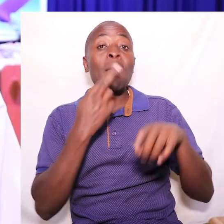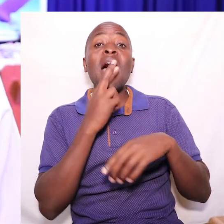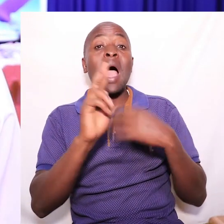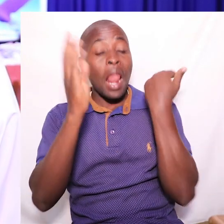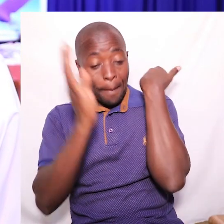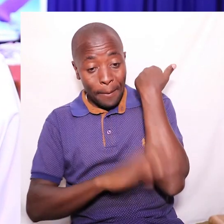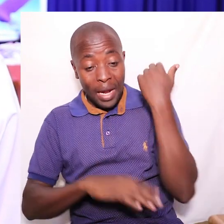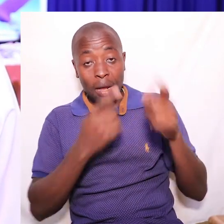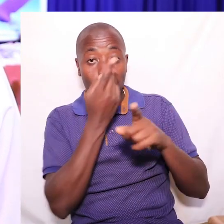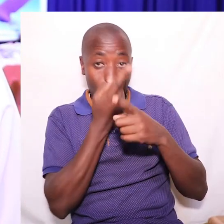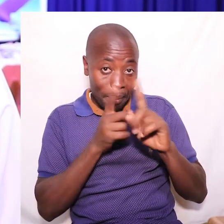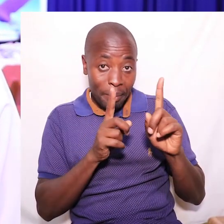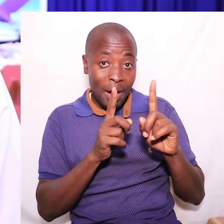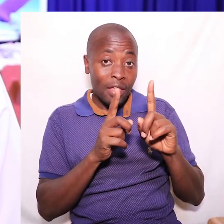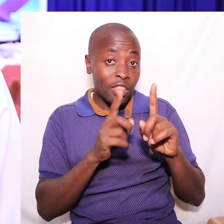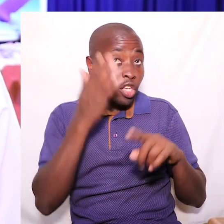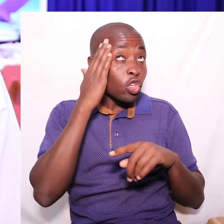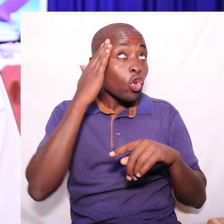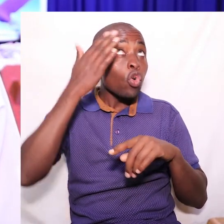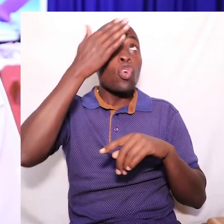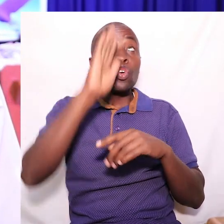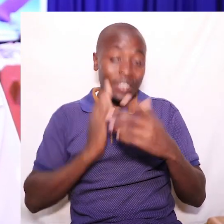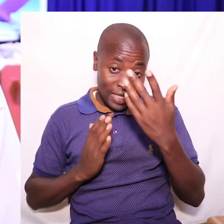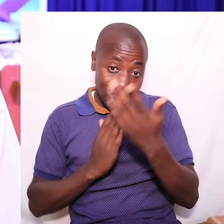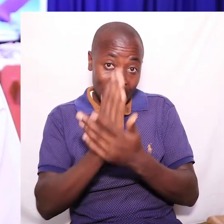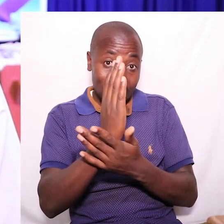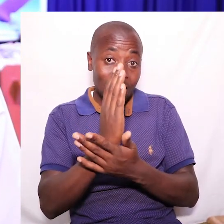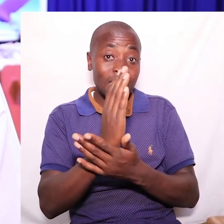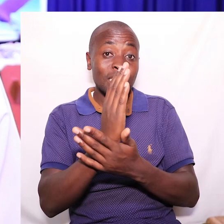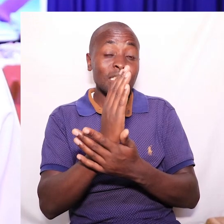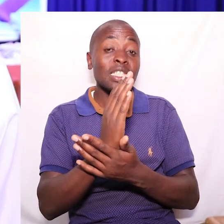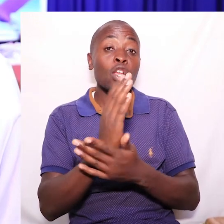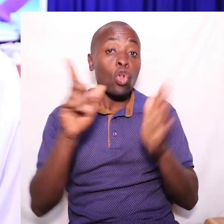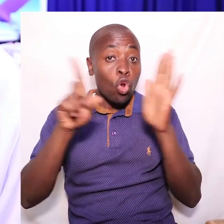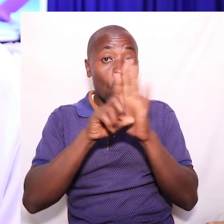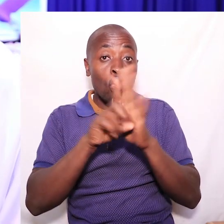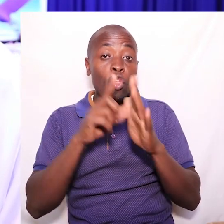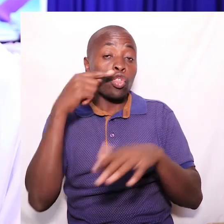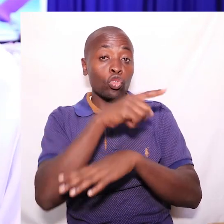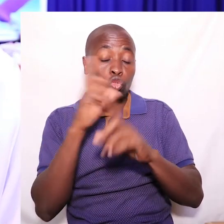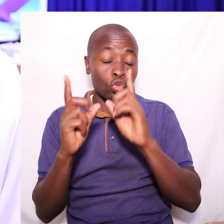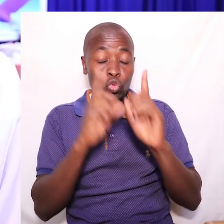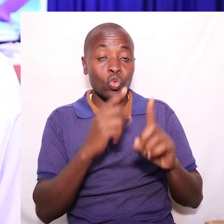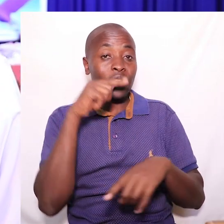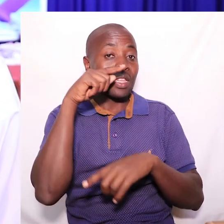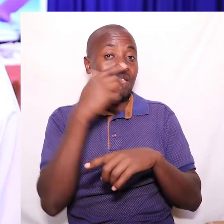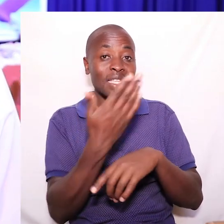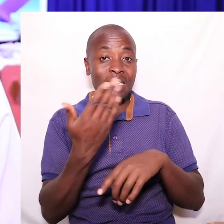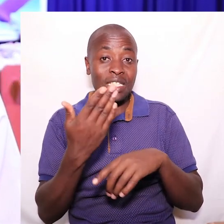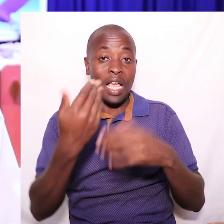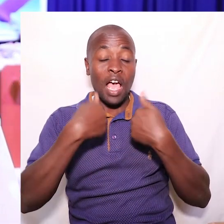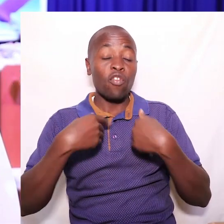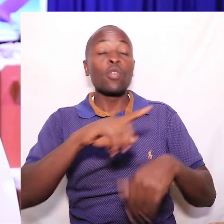And although they know God's righteous decree that those who do such things deserve death, they not